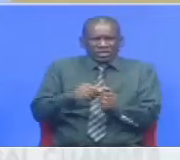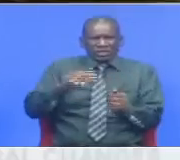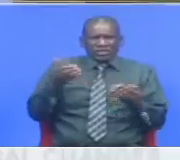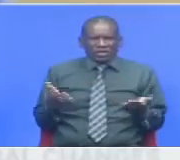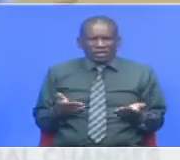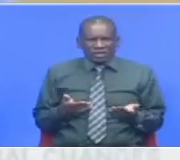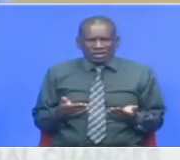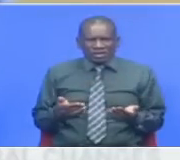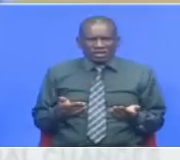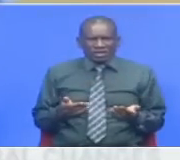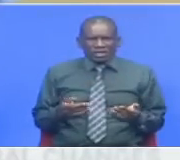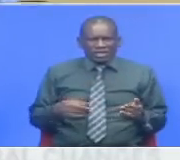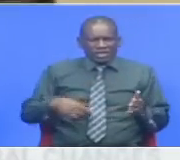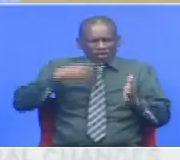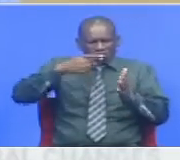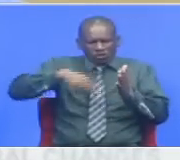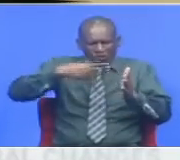need